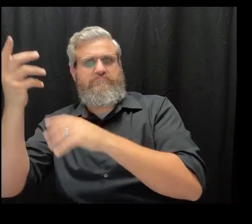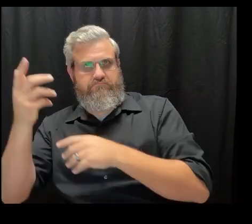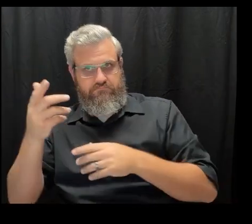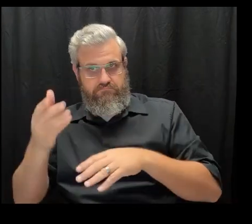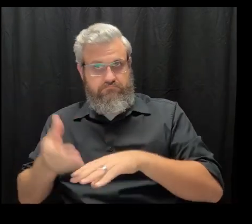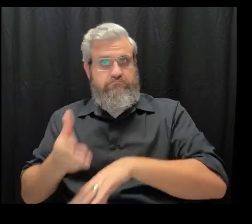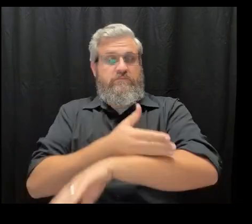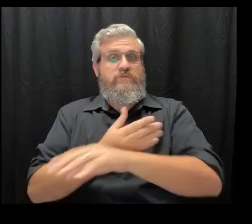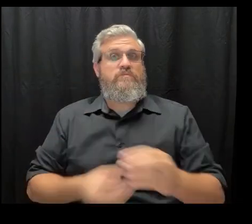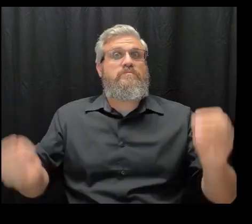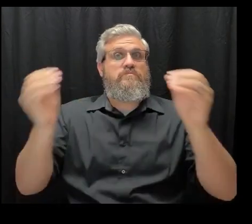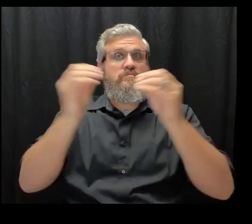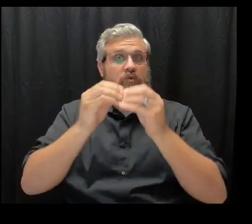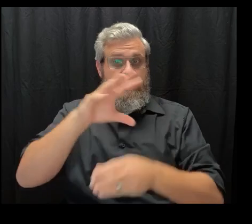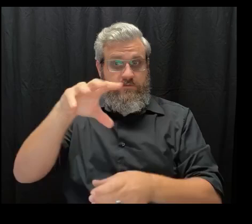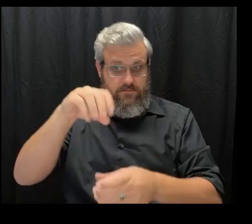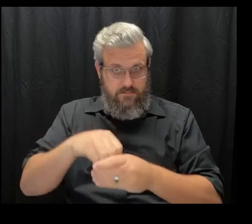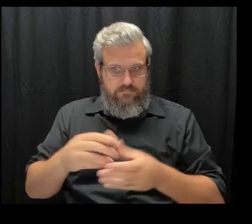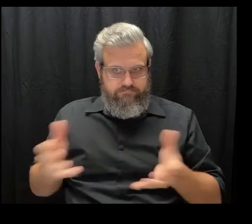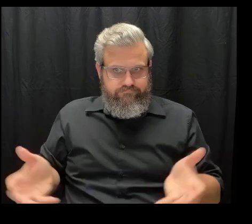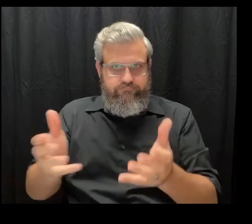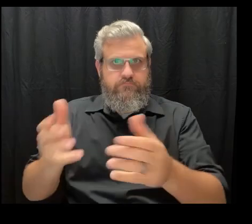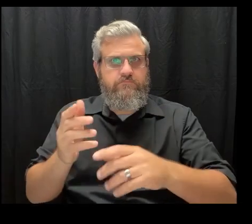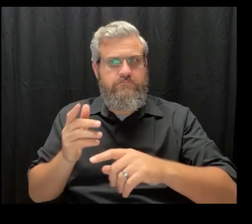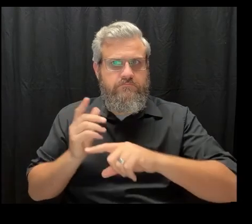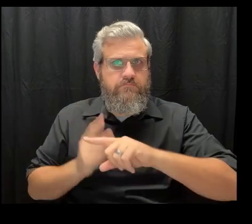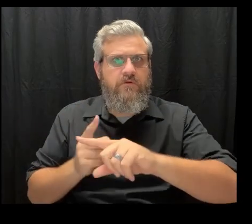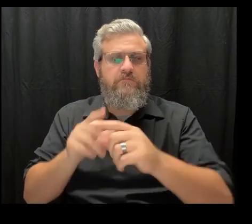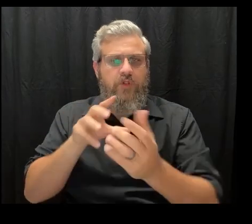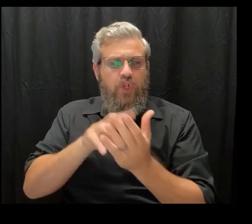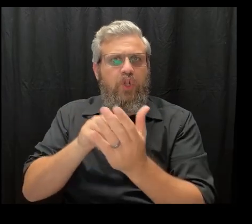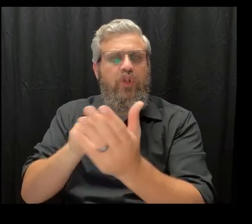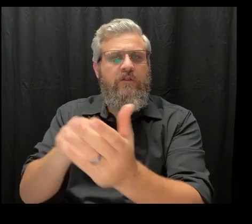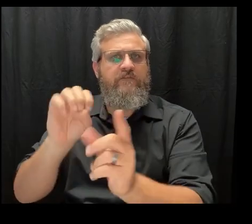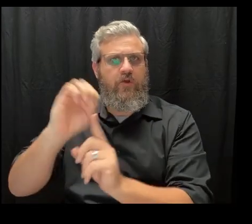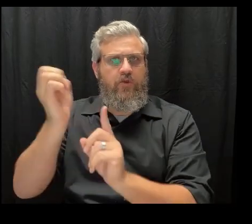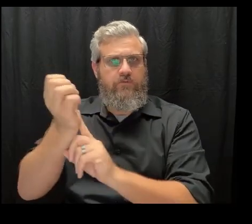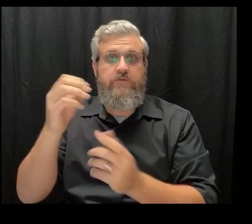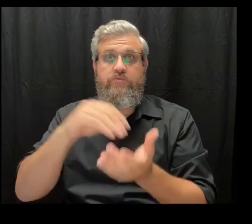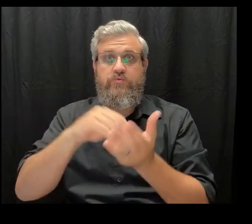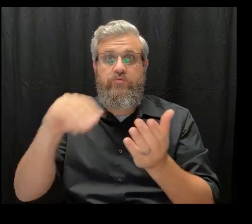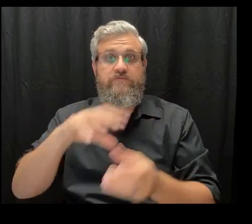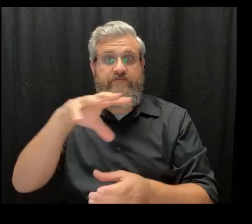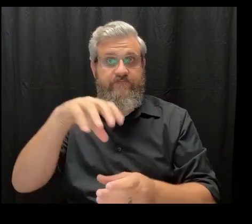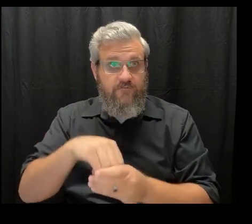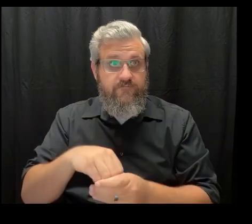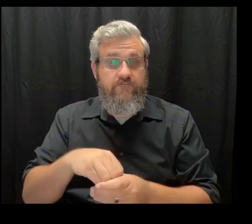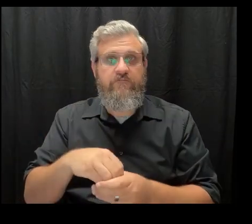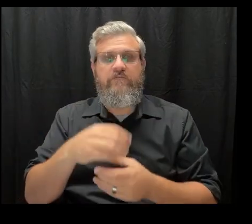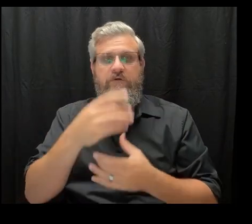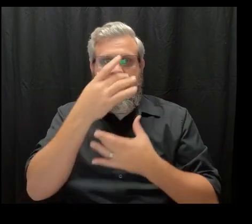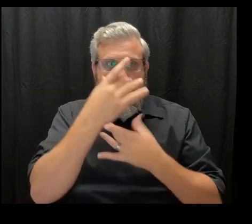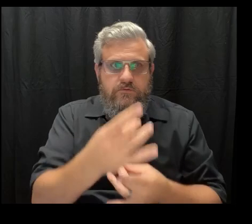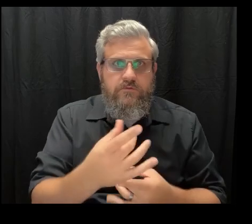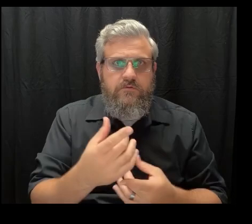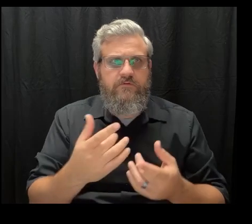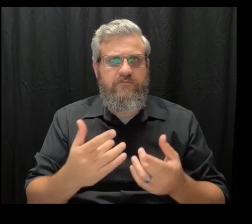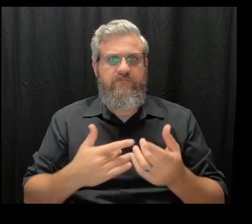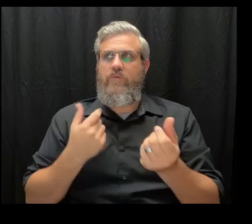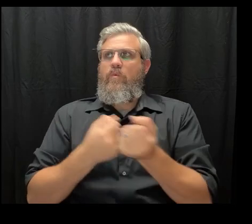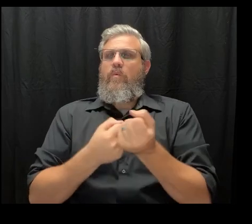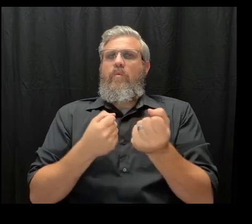and productive learning environment. When students are actively involved, interested, and supported, they are less likely